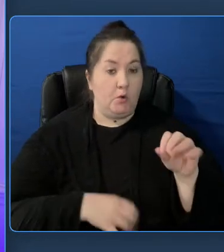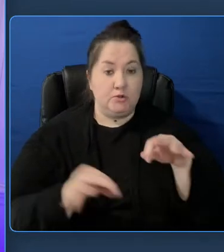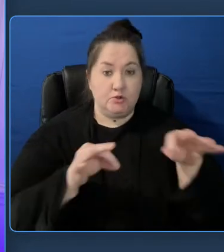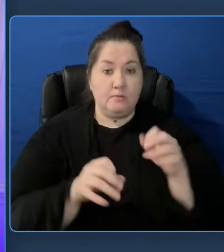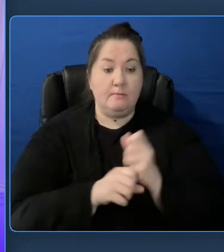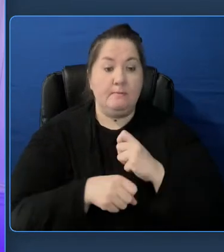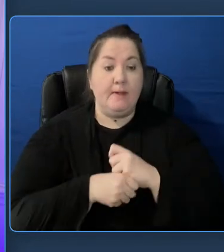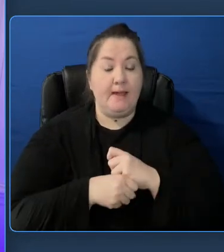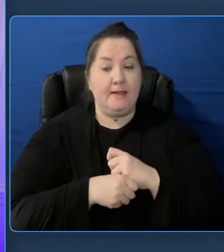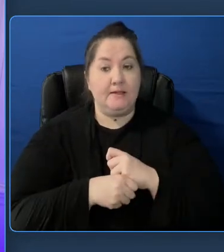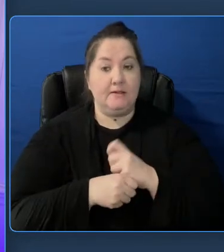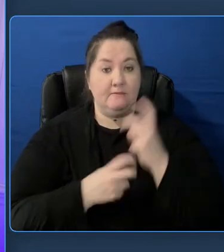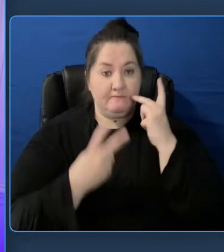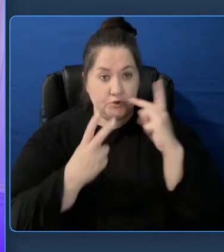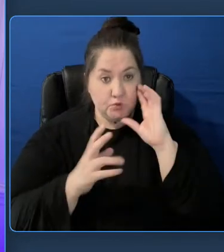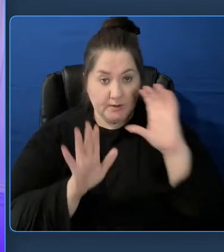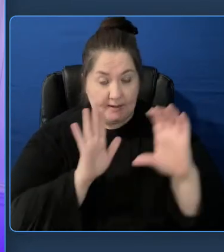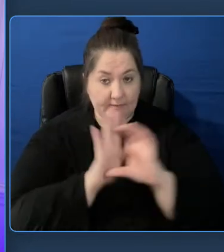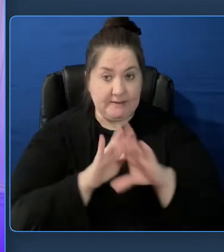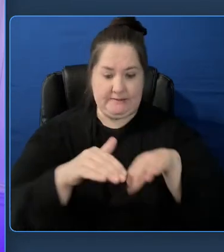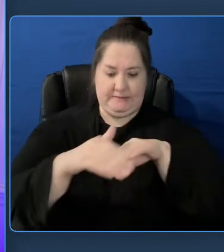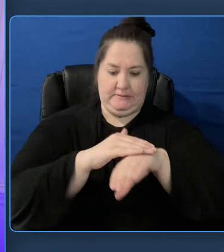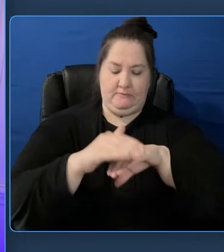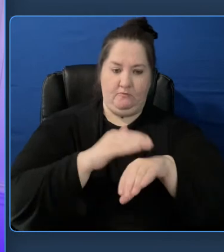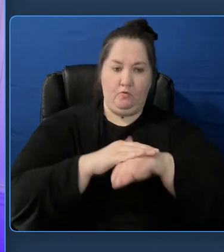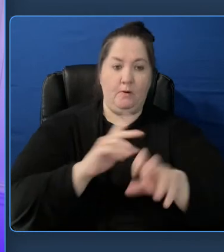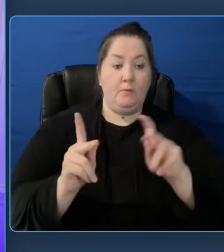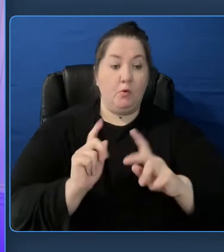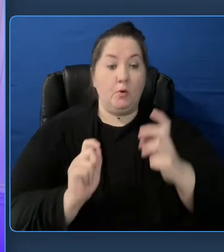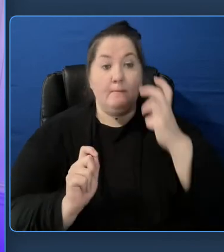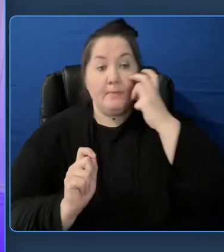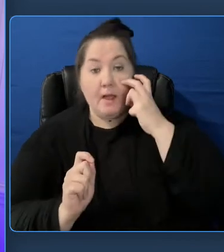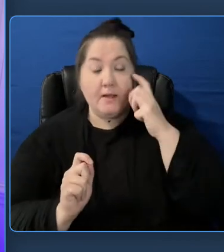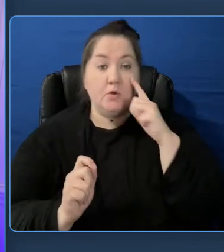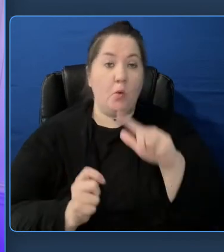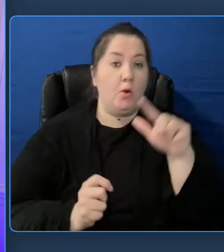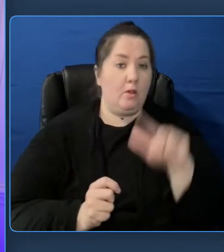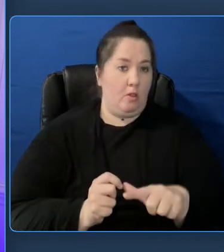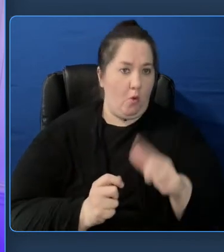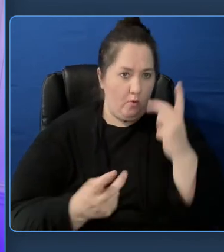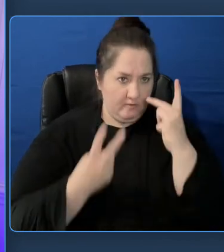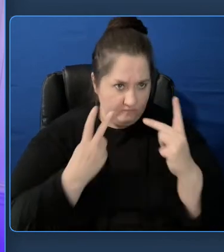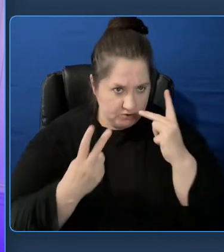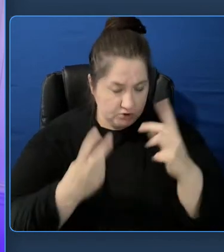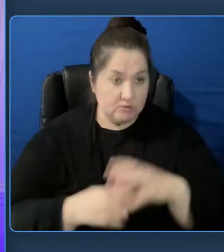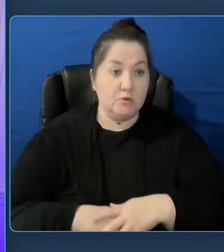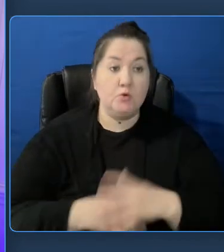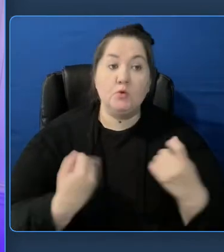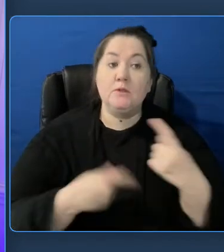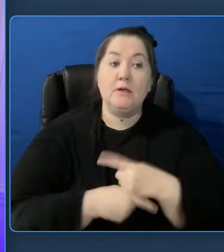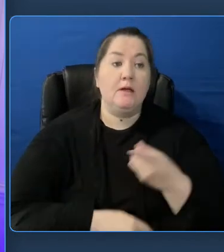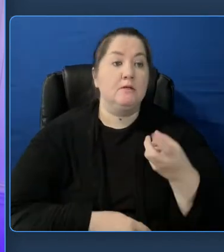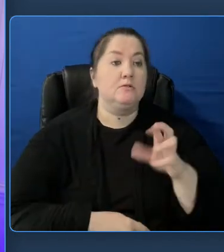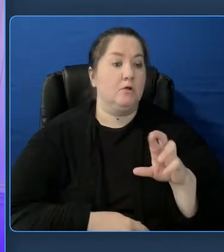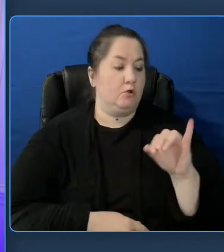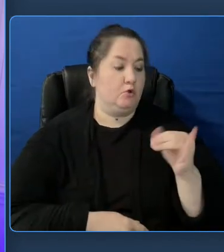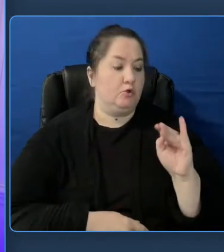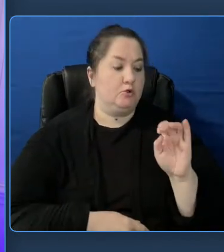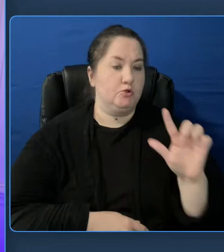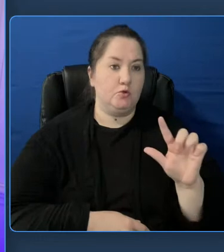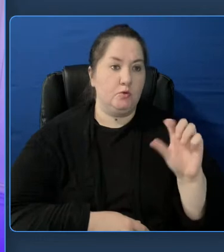images accessible for those that are blind or have low vision. So we have with us today Dr. Joel